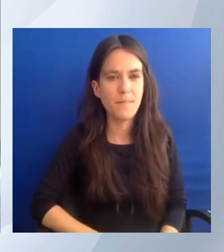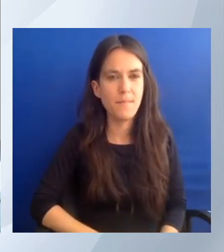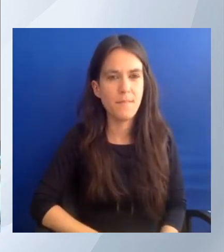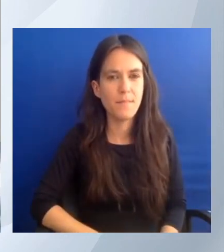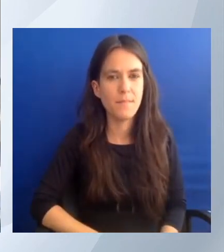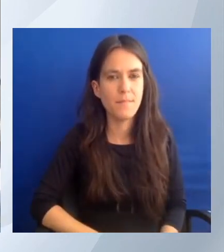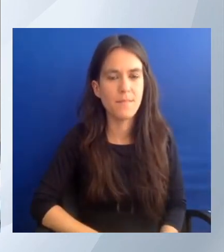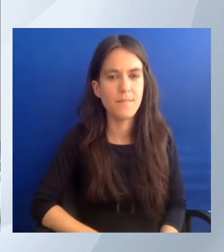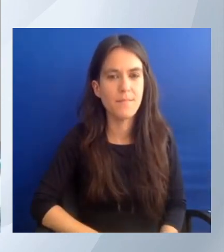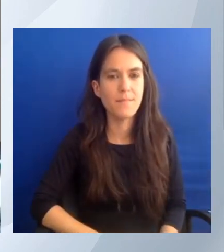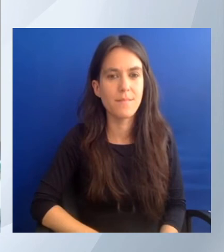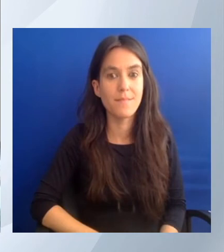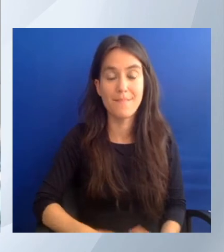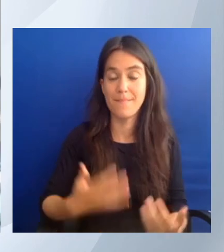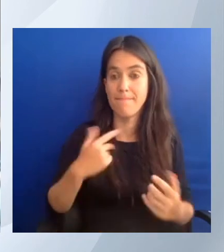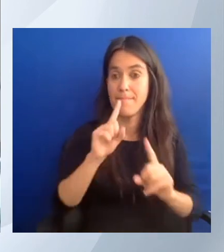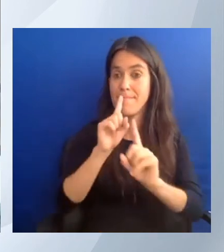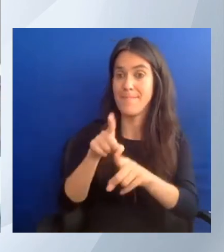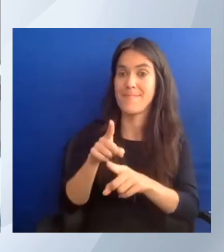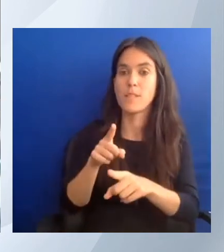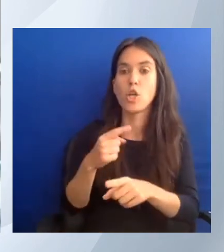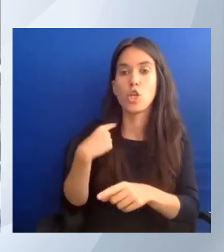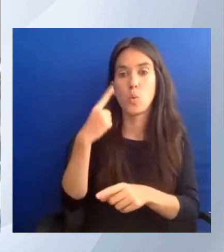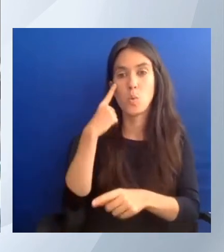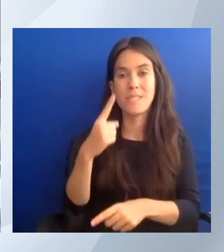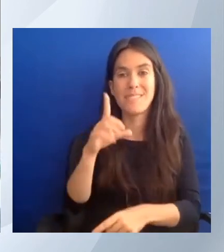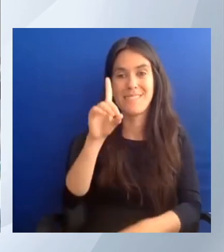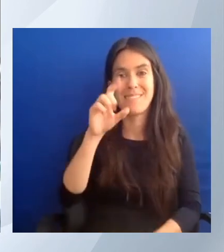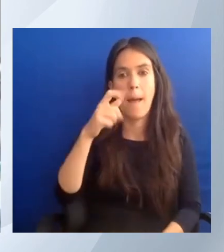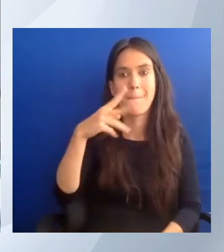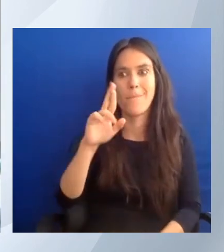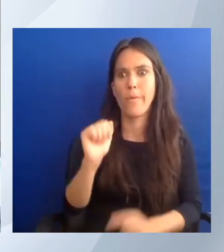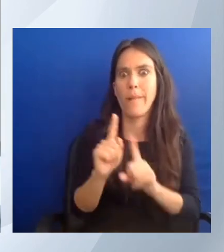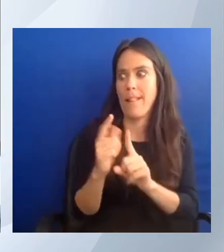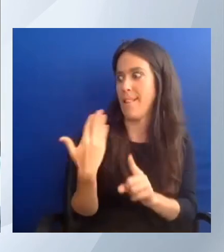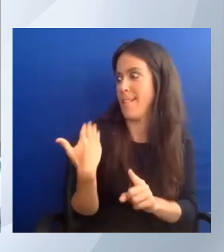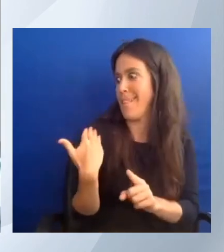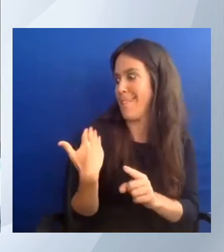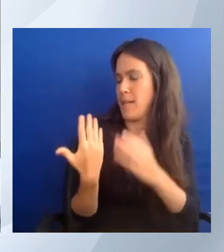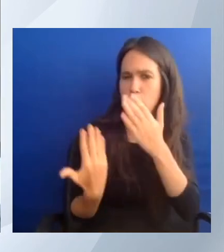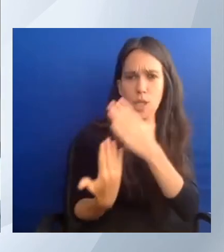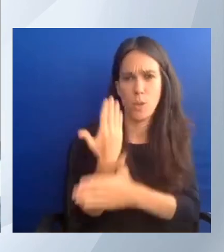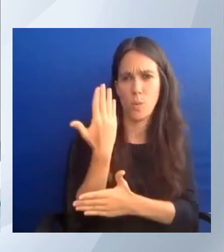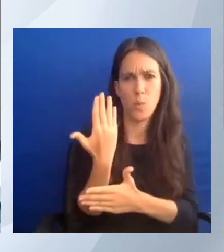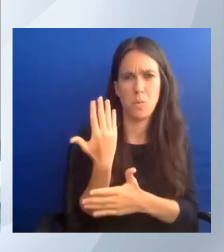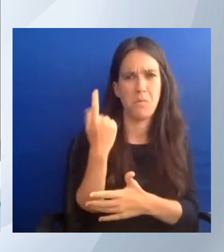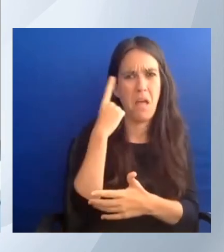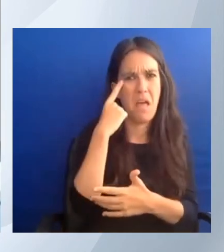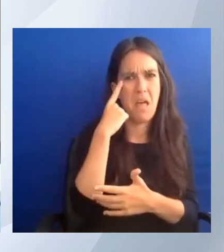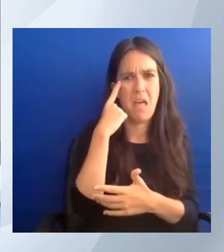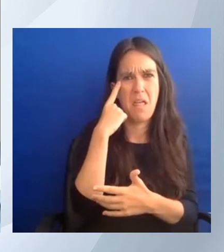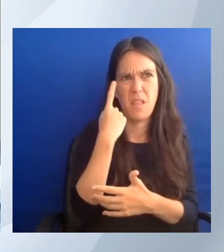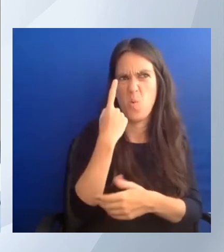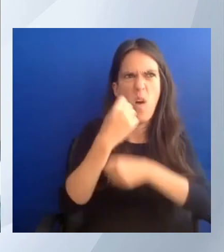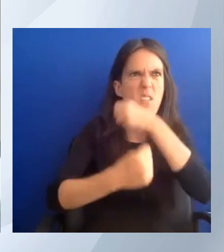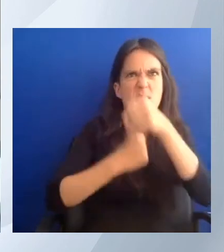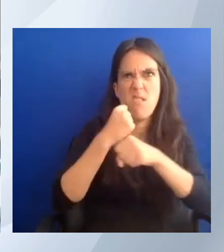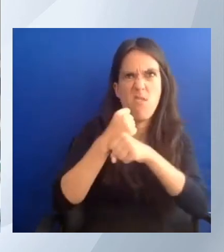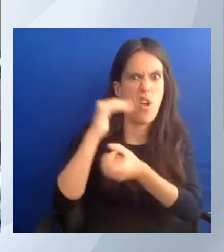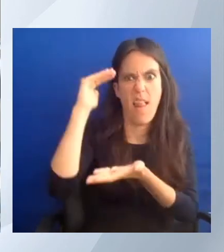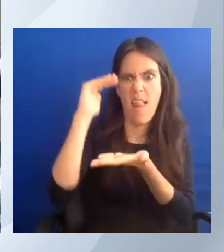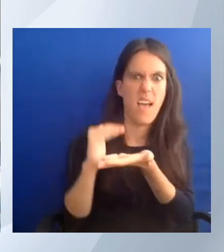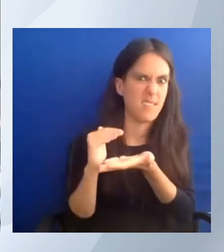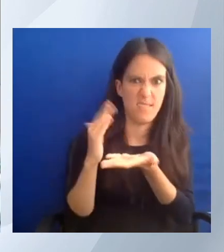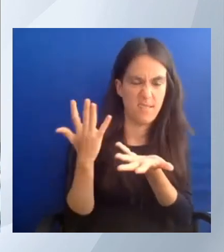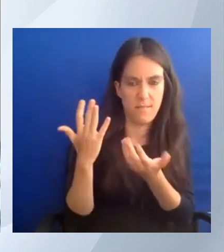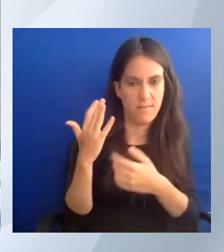if you see Dapr is quite new. It's not more old than just a year, even less than that. If you